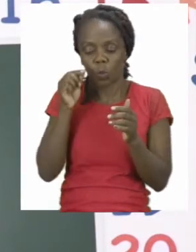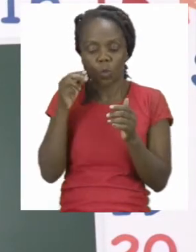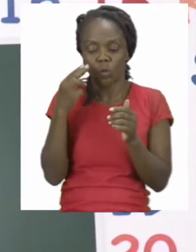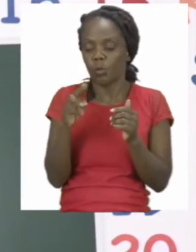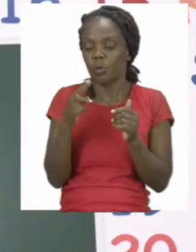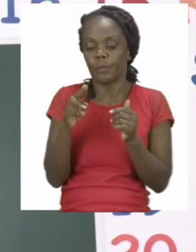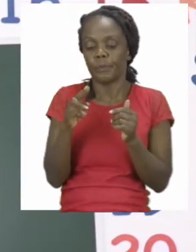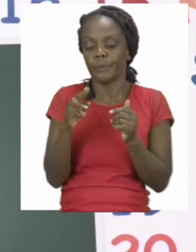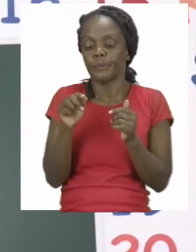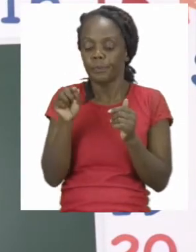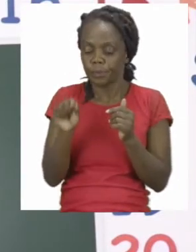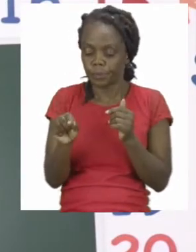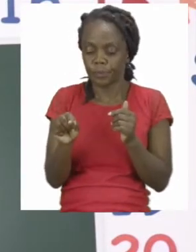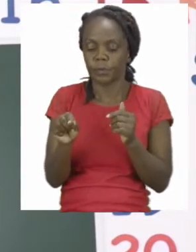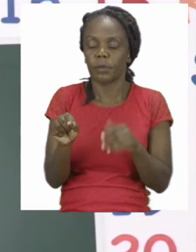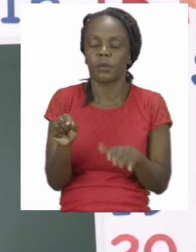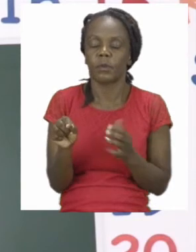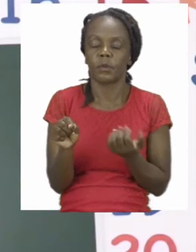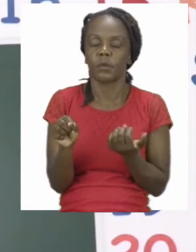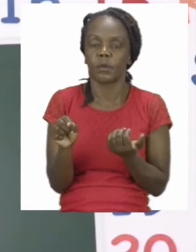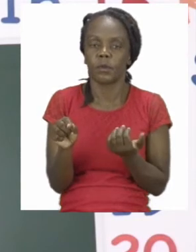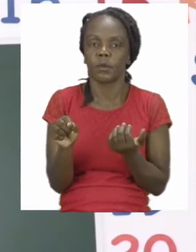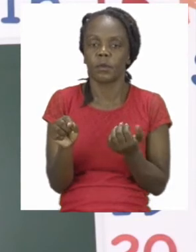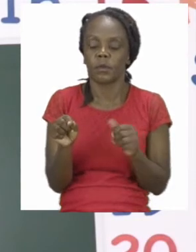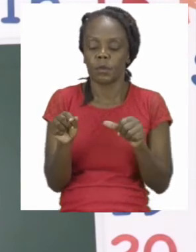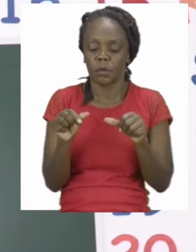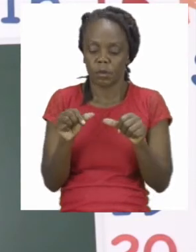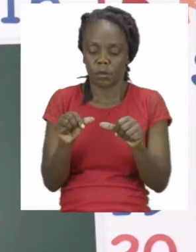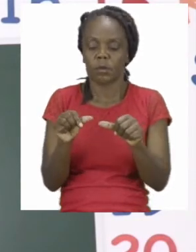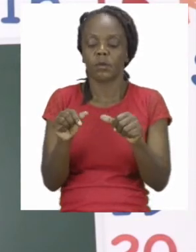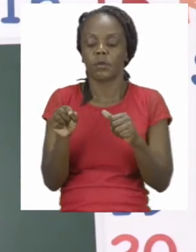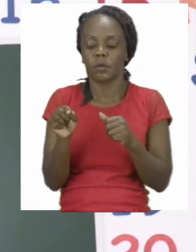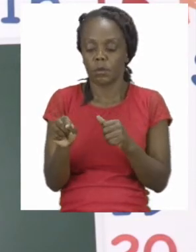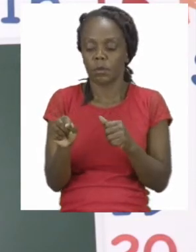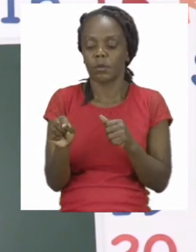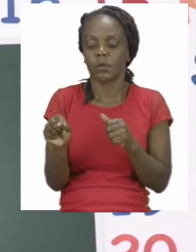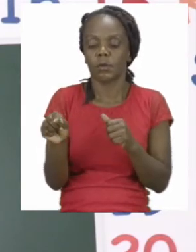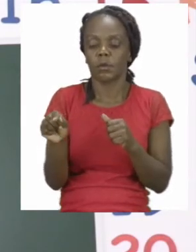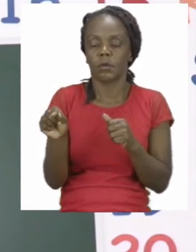or color. Then I can continue,